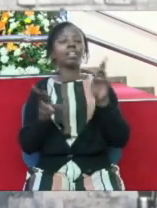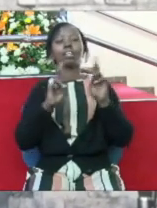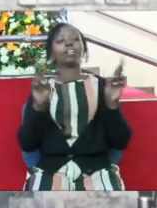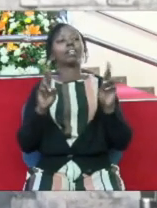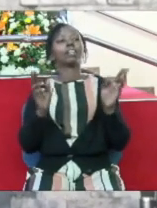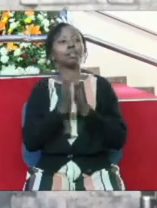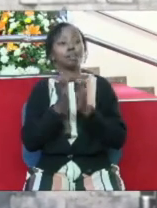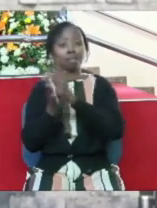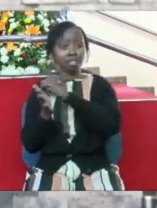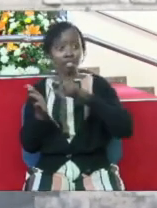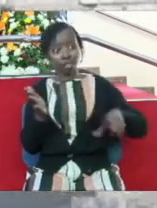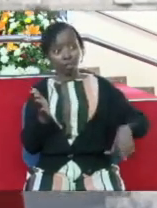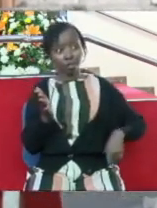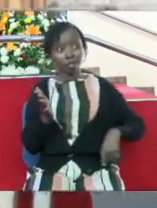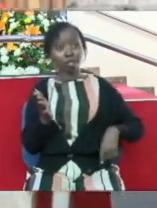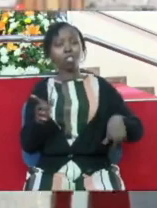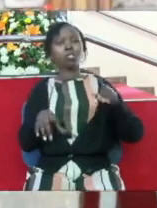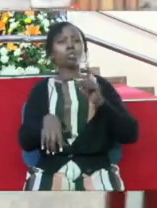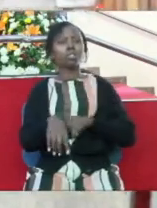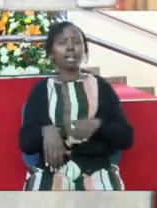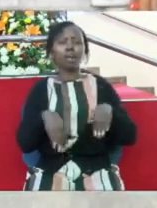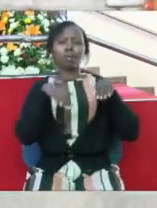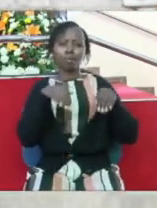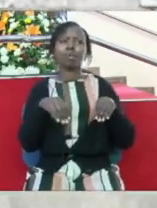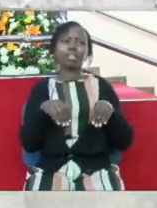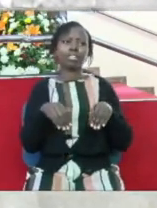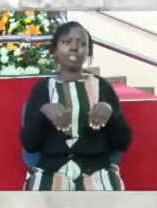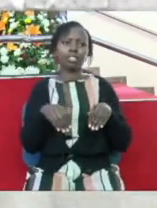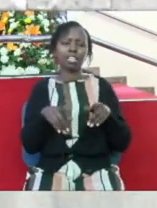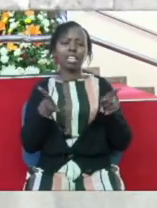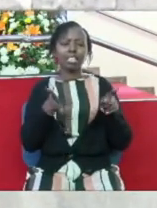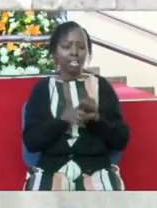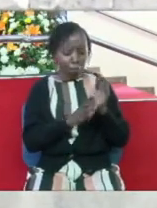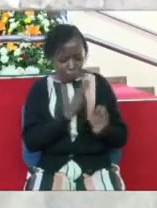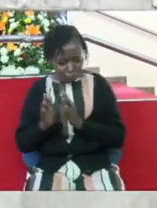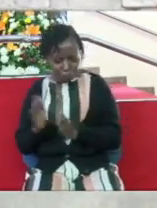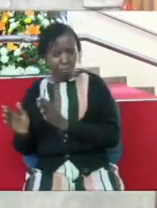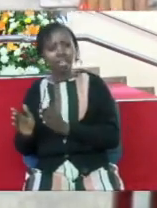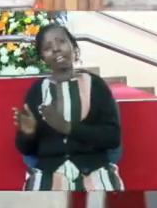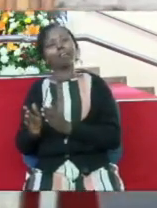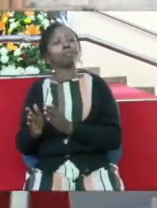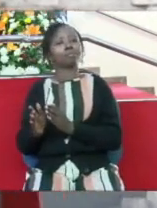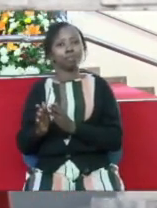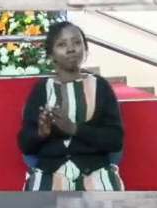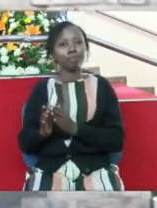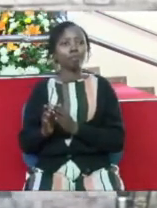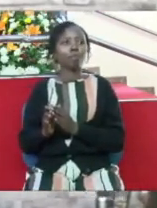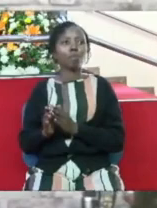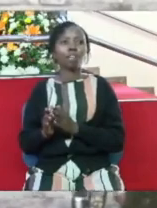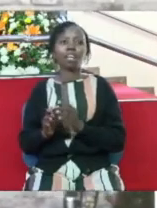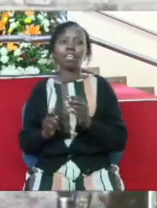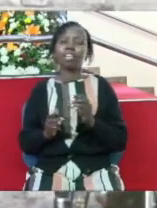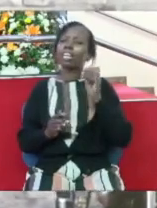Lord. Jina la Bwana liinuliwe. As we await for him. Tunapomngojea yeye. As we prepare for him. Tunapojiandaa kwa ajili yake. We've been hearing